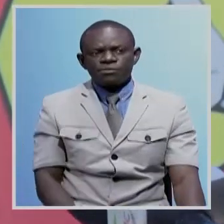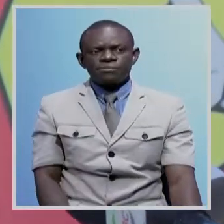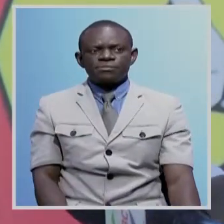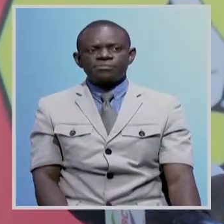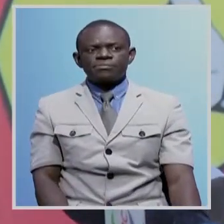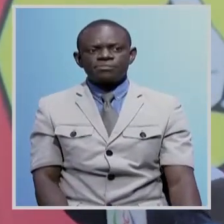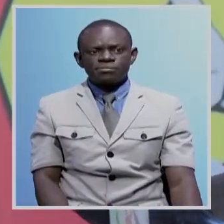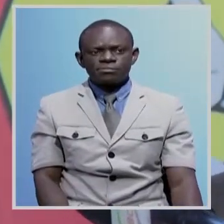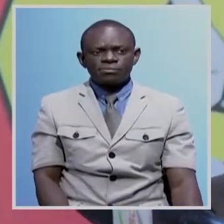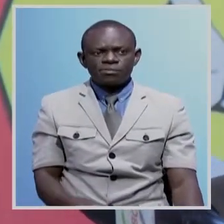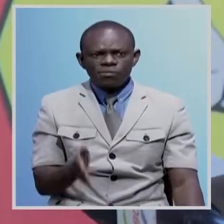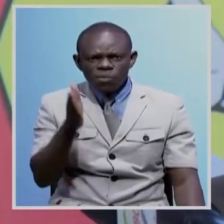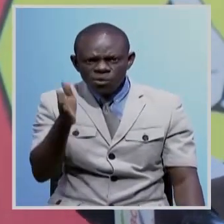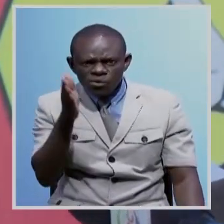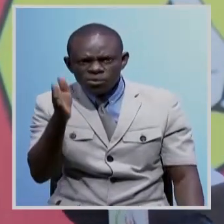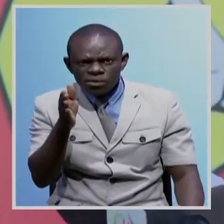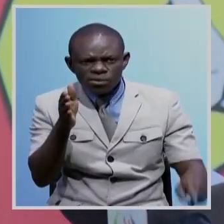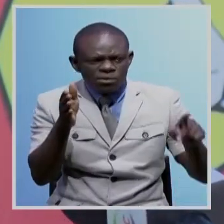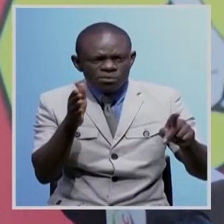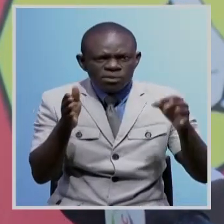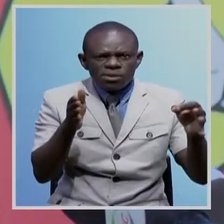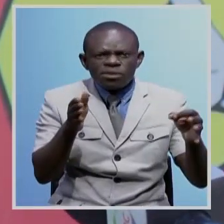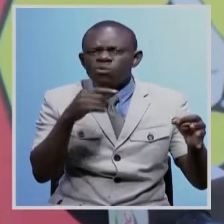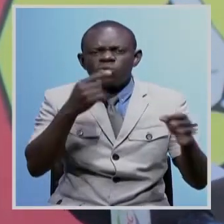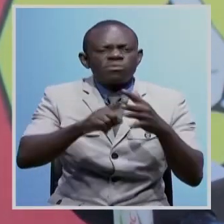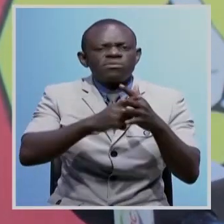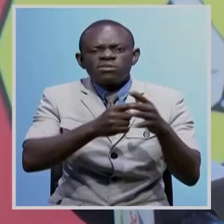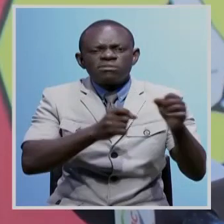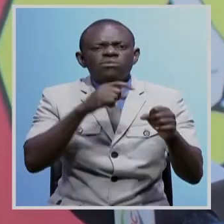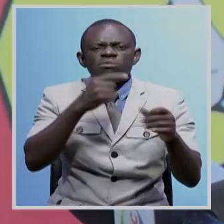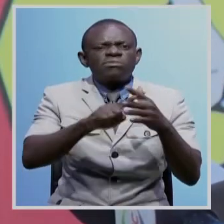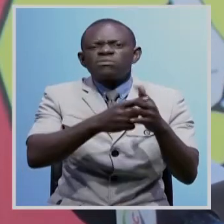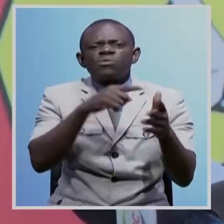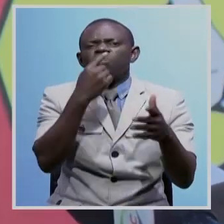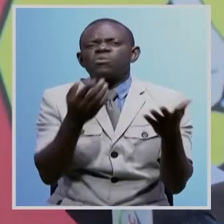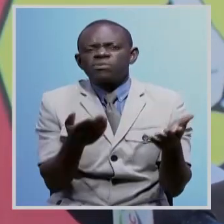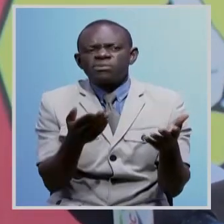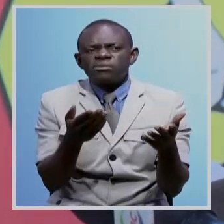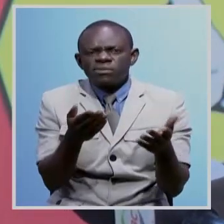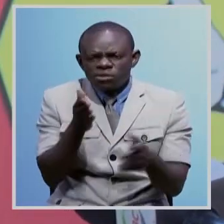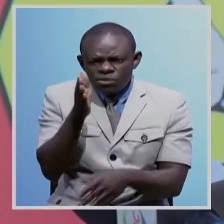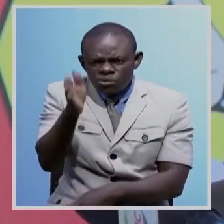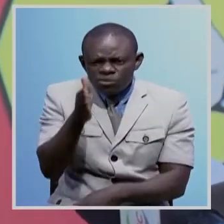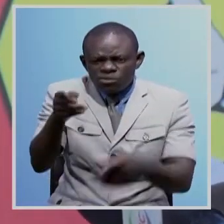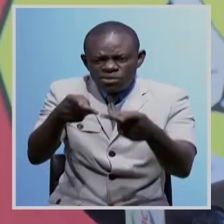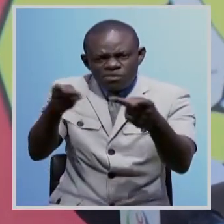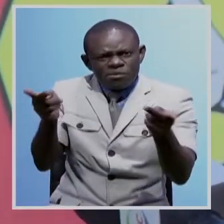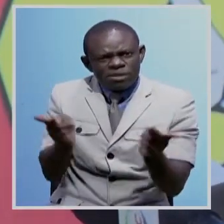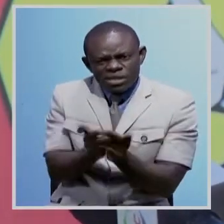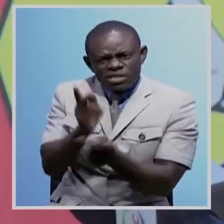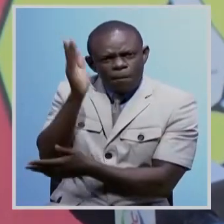aggressor? How did the PF find themselves in the path of UPND where they are